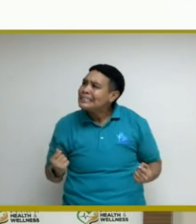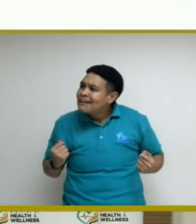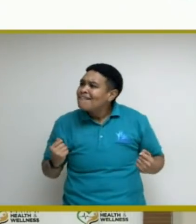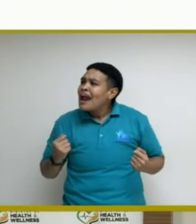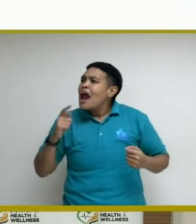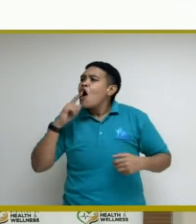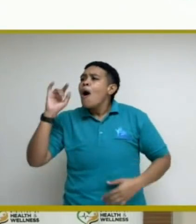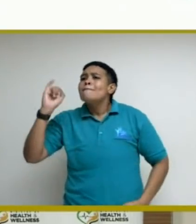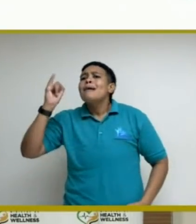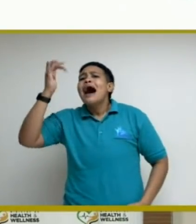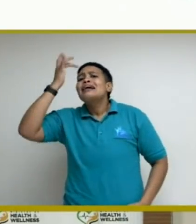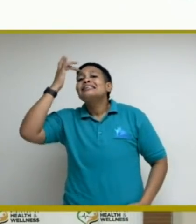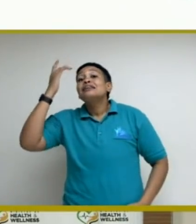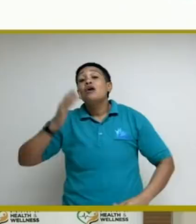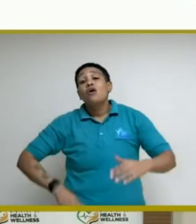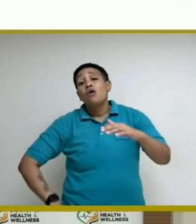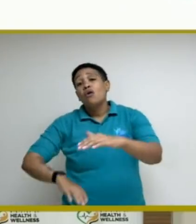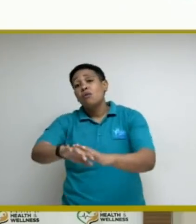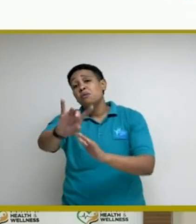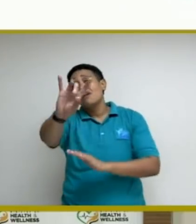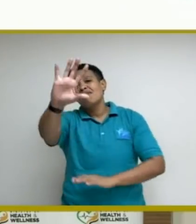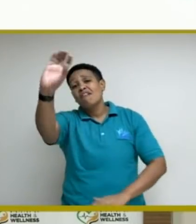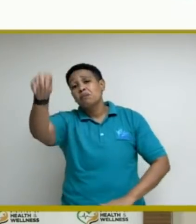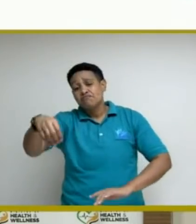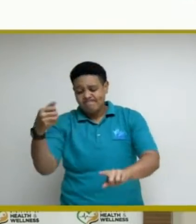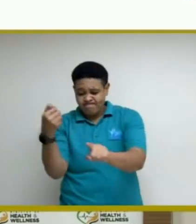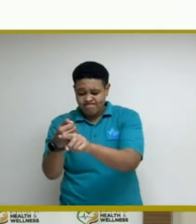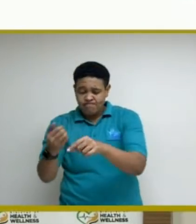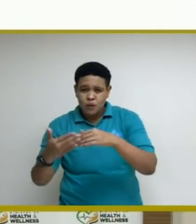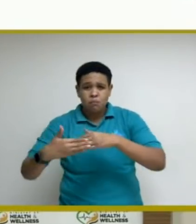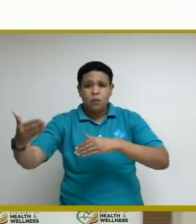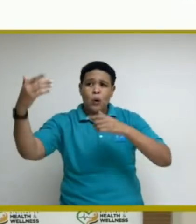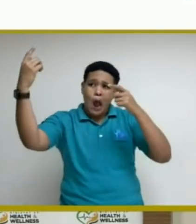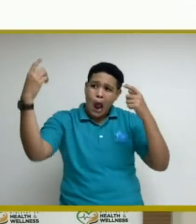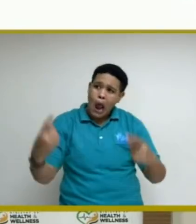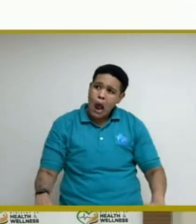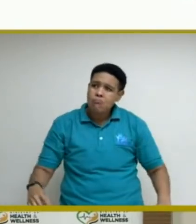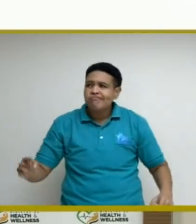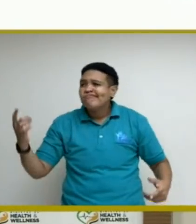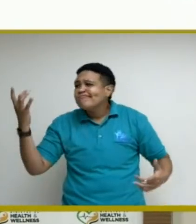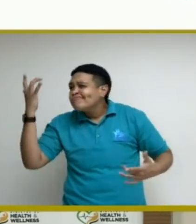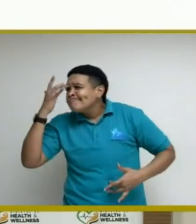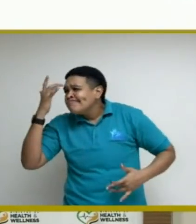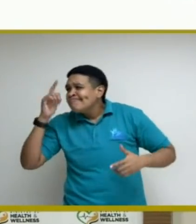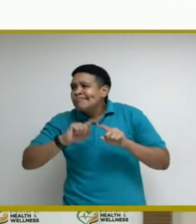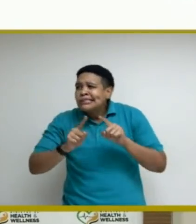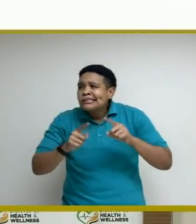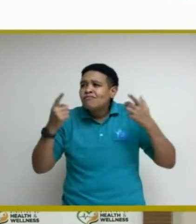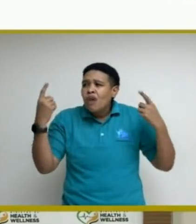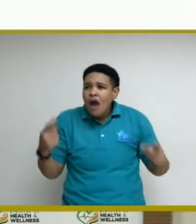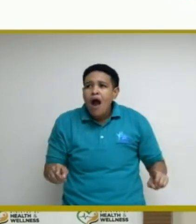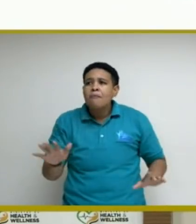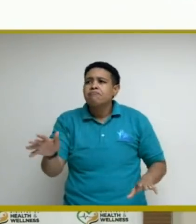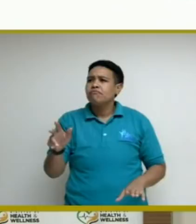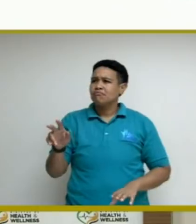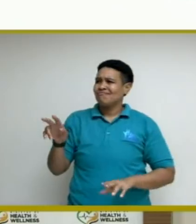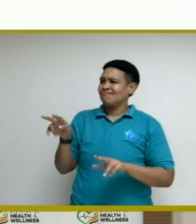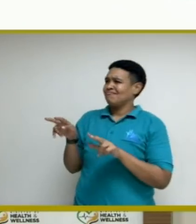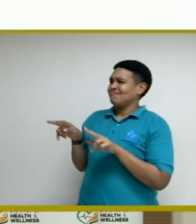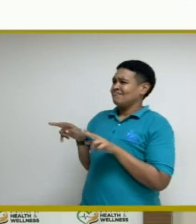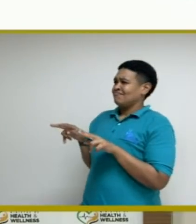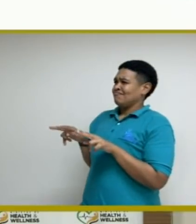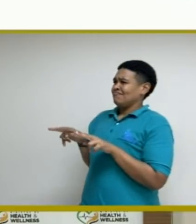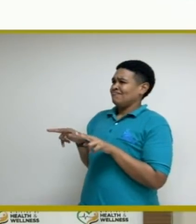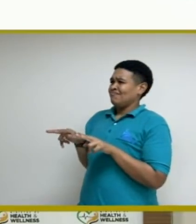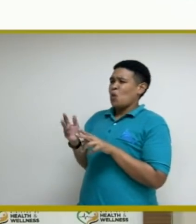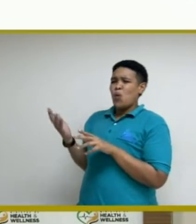illness, it may reach as high as 85%. And these are some of the common symptoms that we